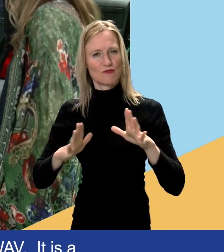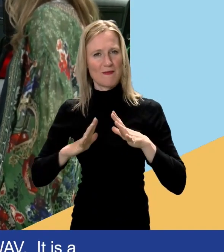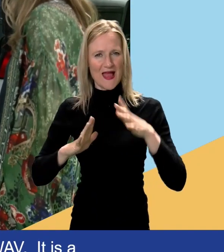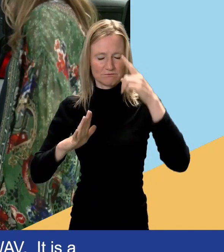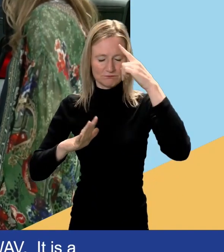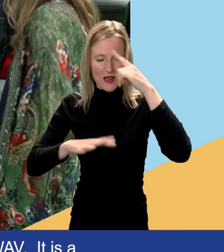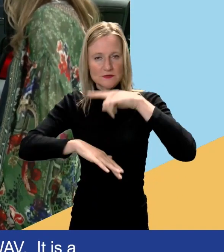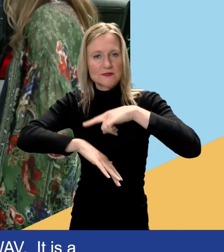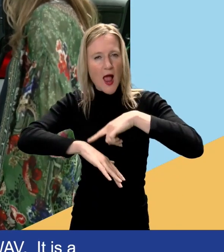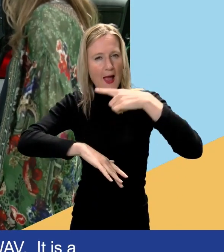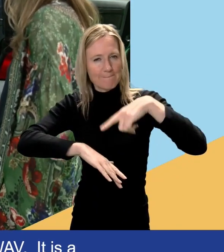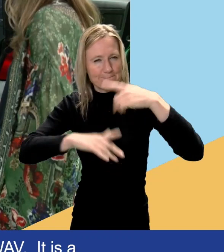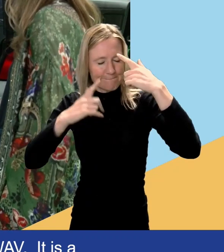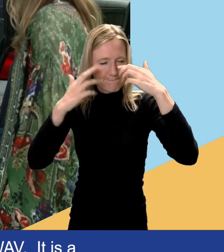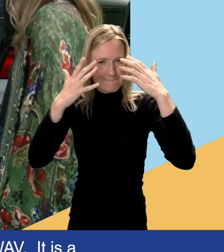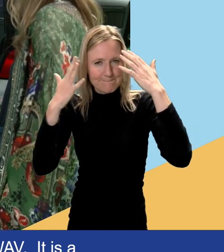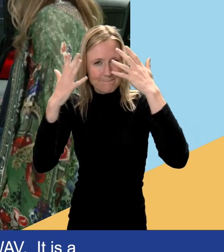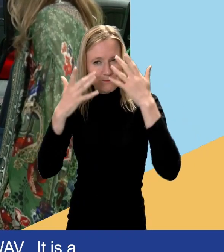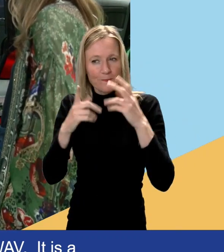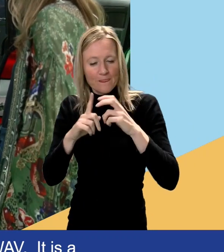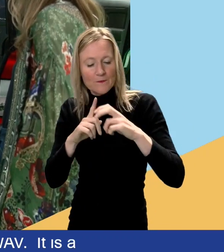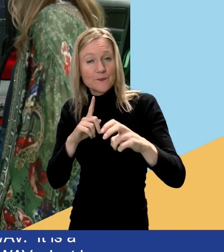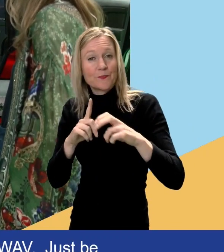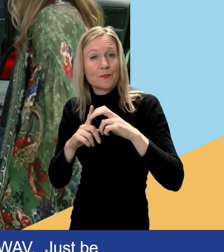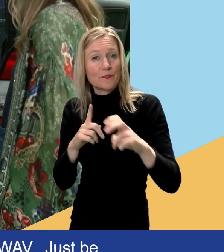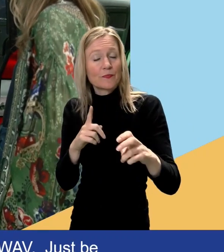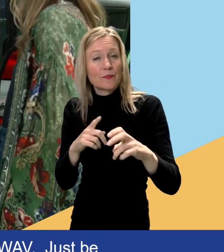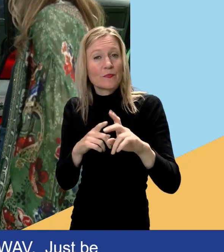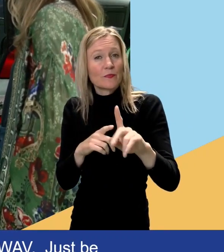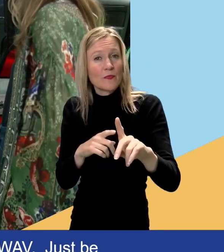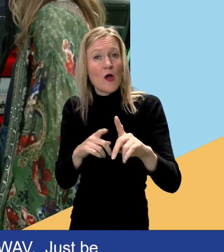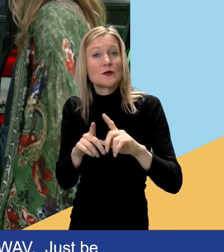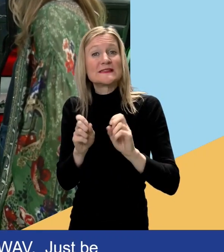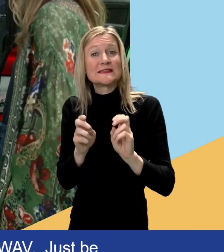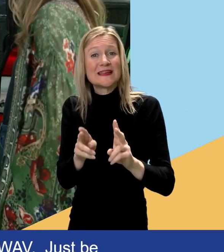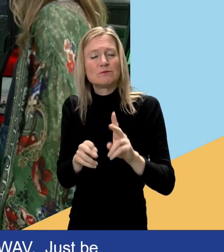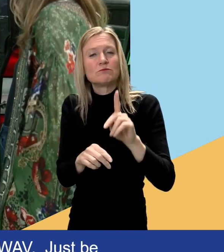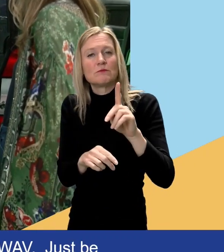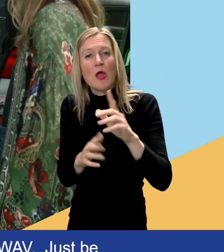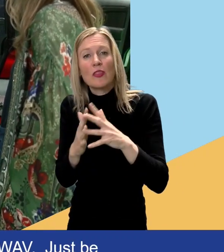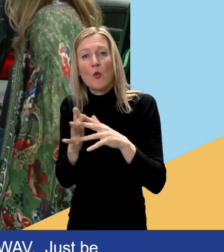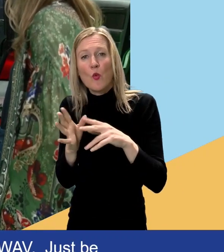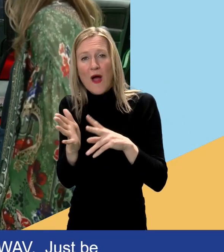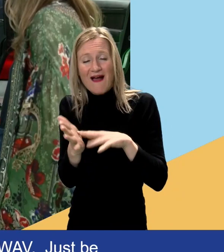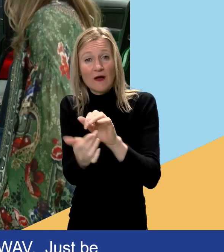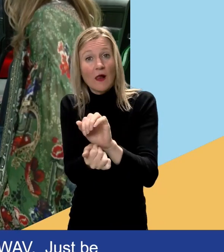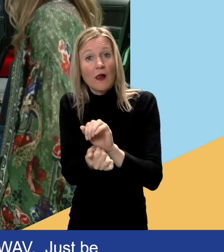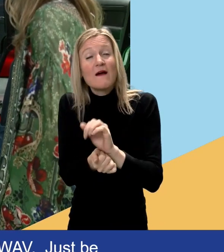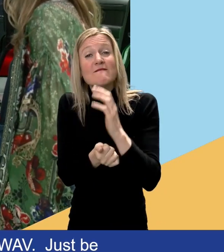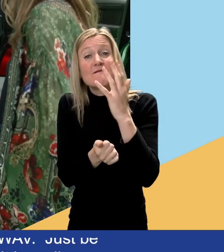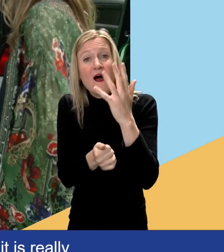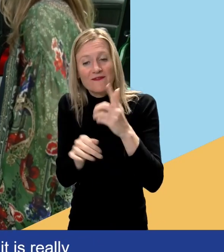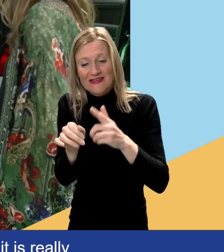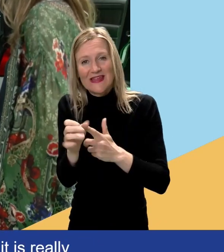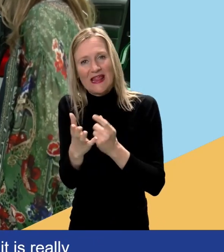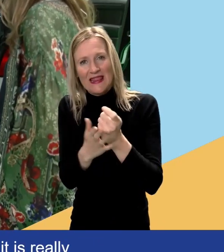because WAVs on the Motability Scheme are a 5-year lease. Yeah. And it's really important to make sure that you don't just go for the first one that you see, just because you think, well,